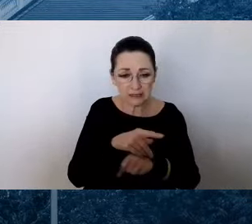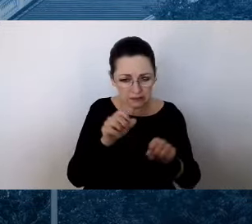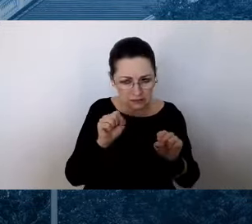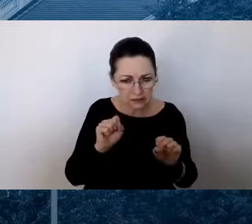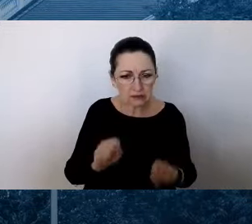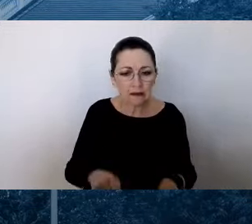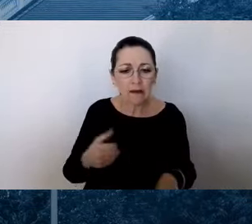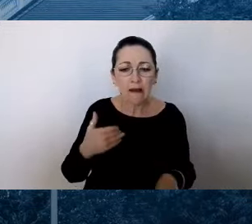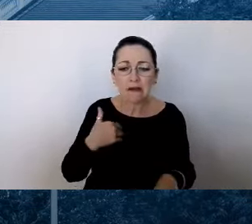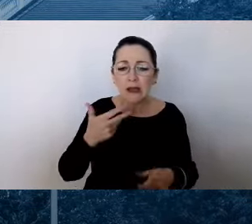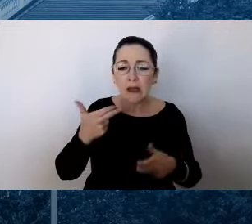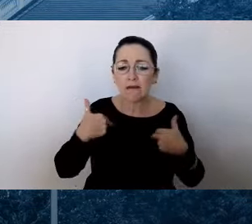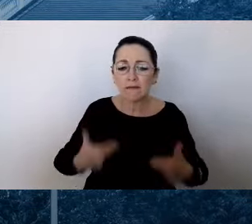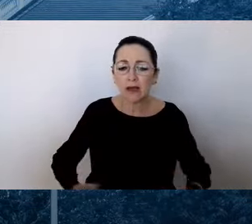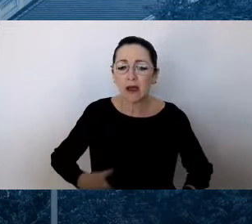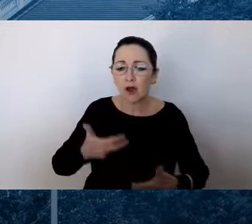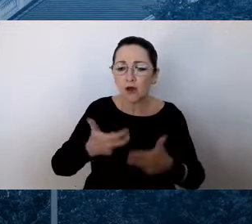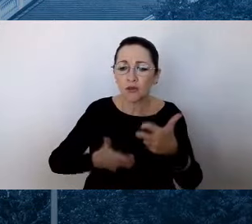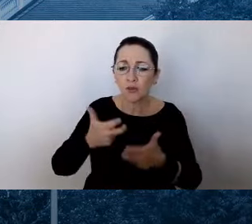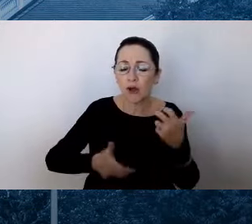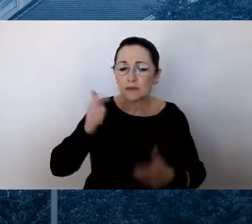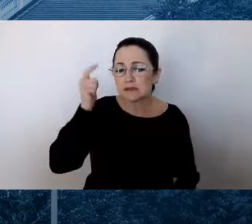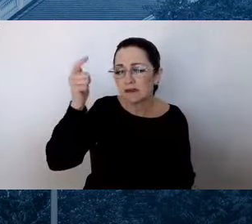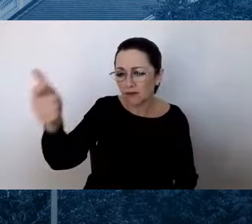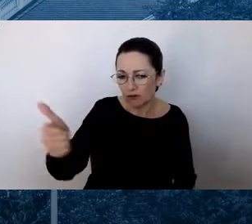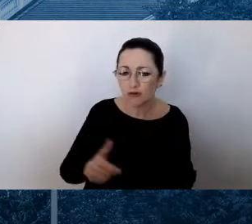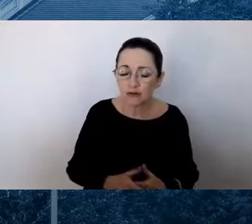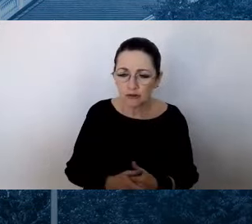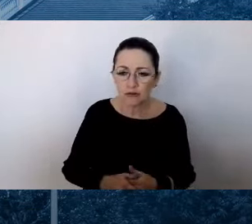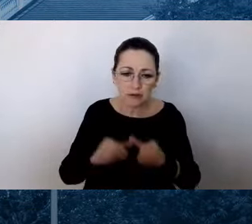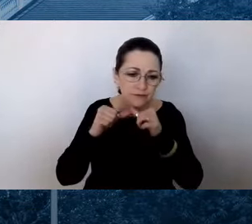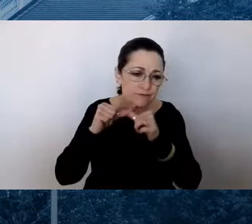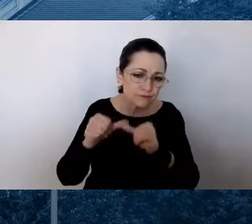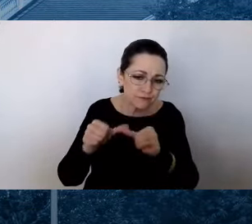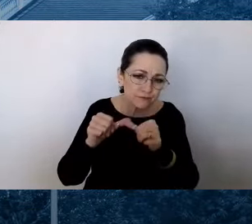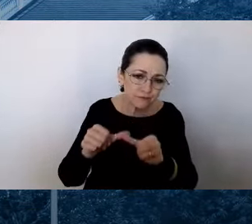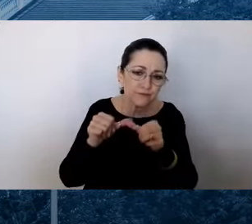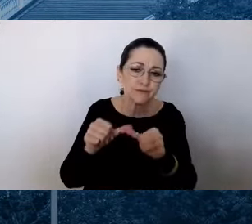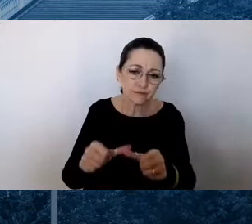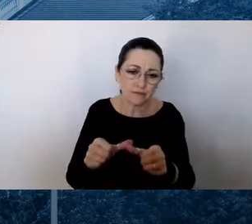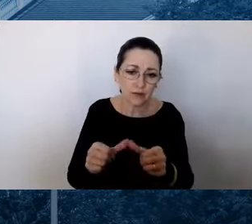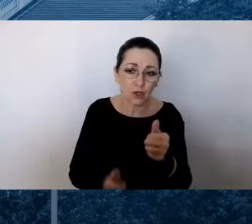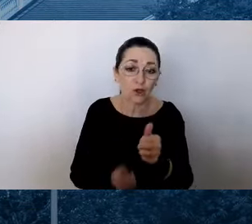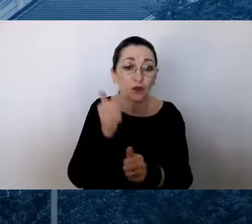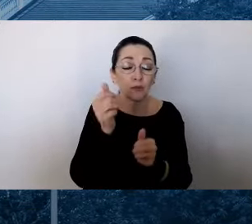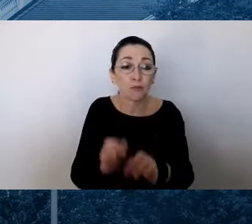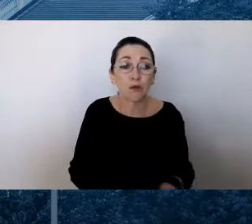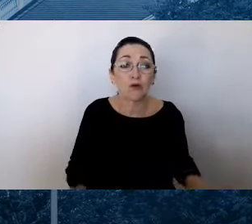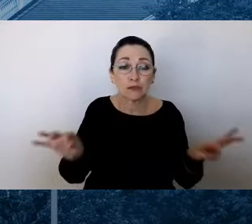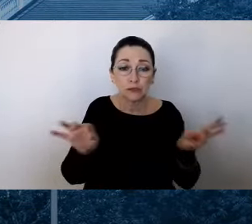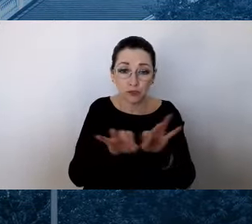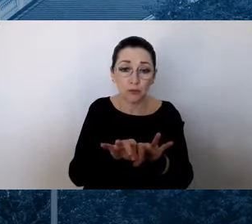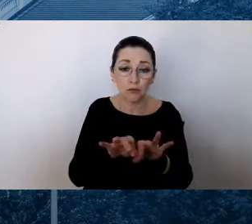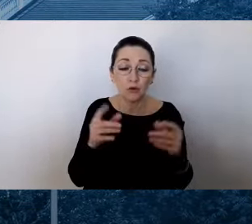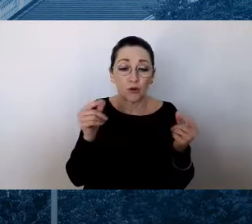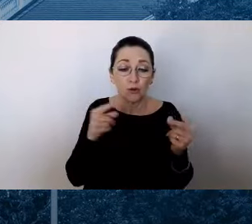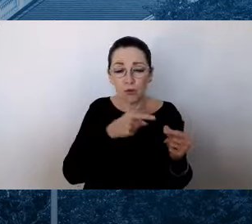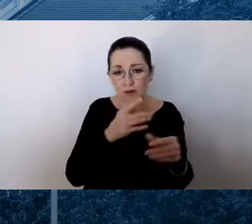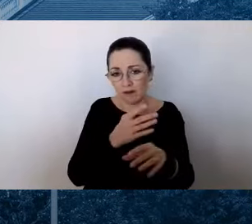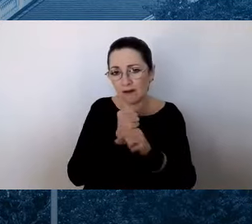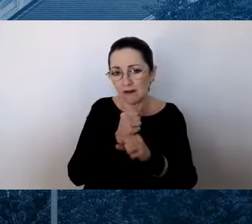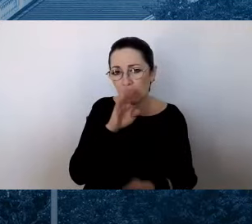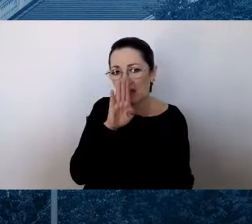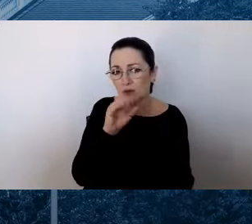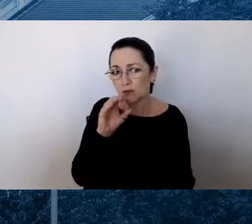course, for those who are older individuals, those with chronic underlying conditions, it's most important that they get their booster, but